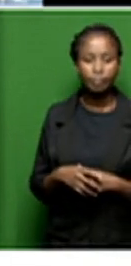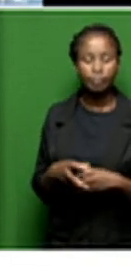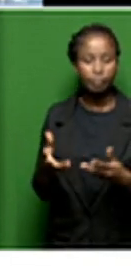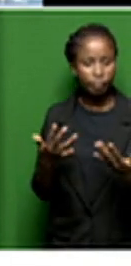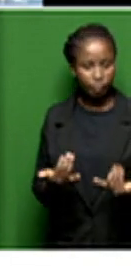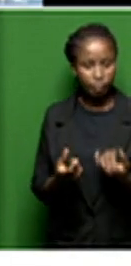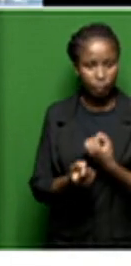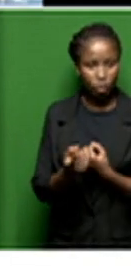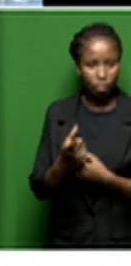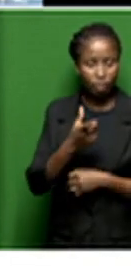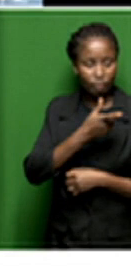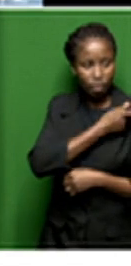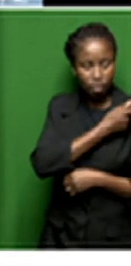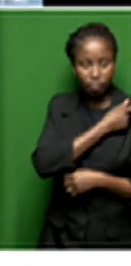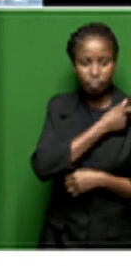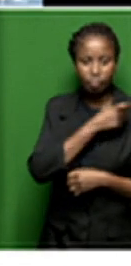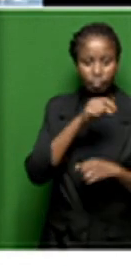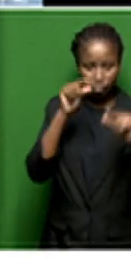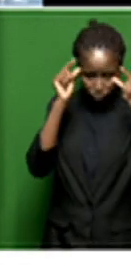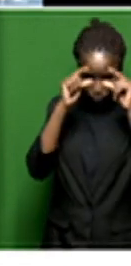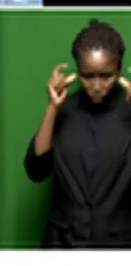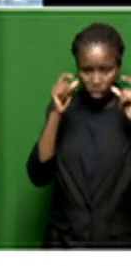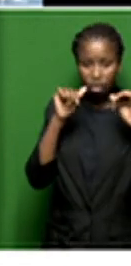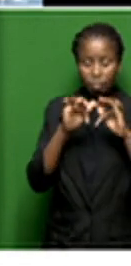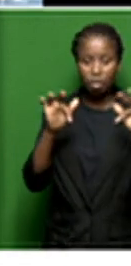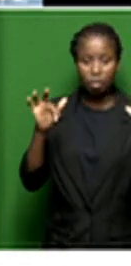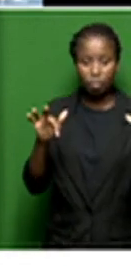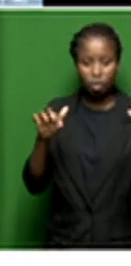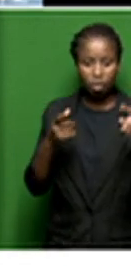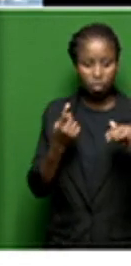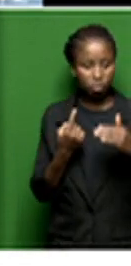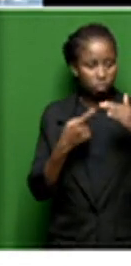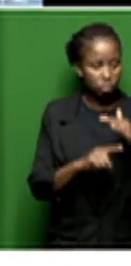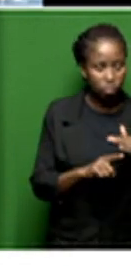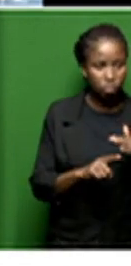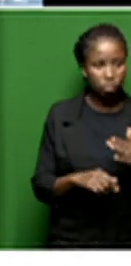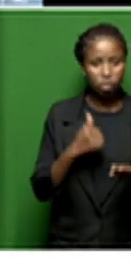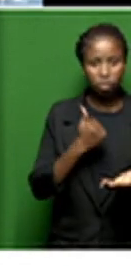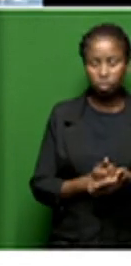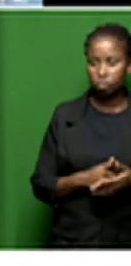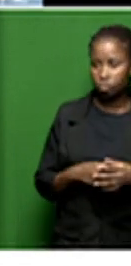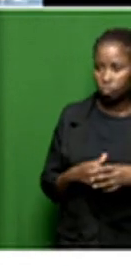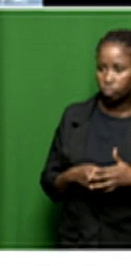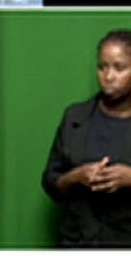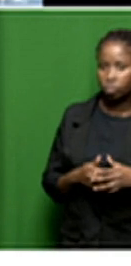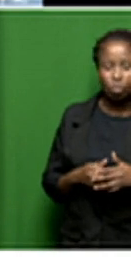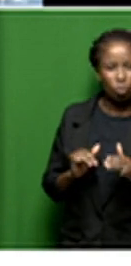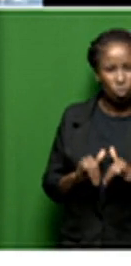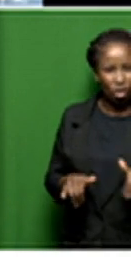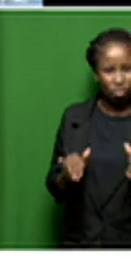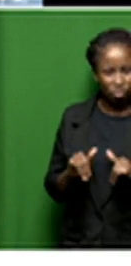vaccination, the nurses and the workers and so on at the vaccination sites are sitting there waiting for people. And I think we need to be